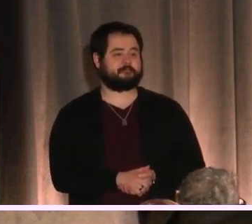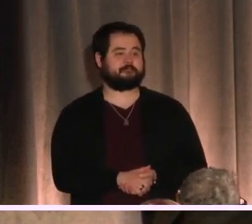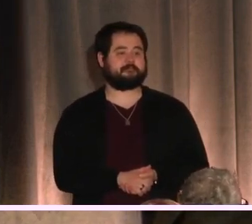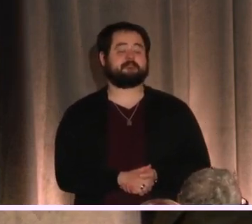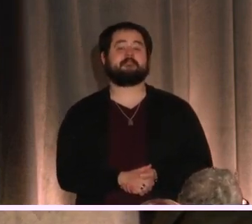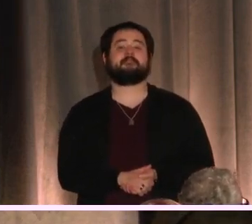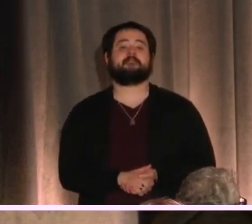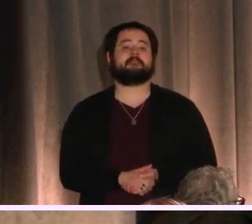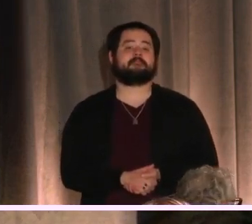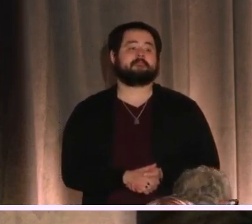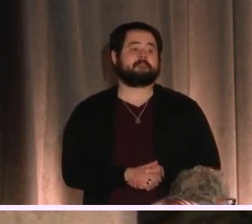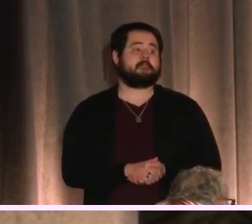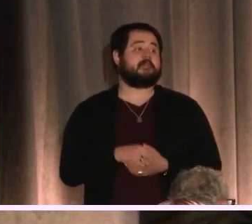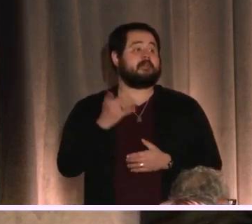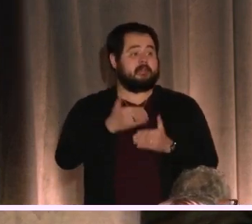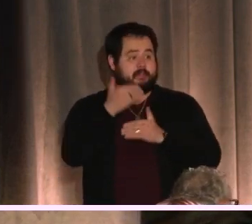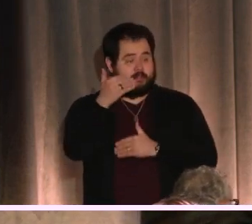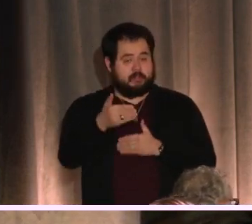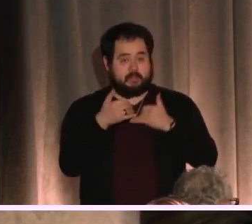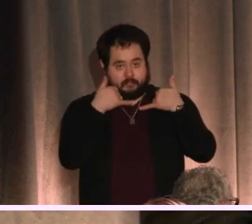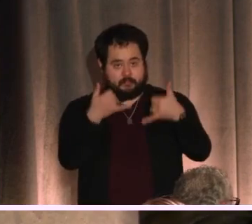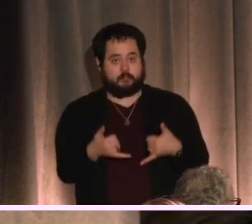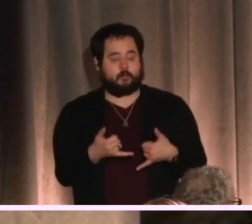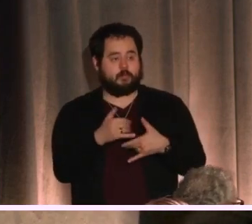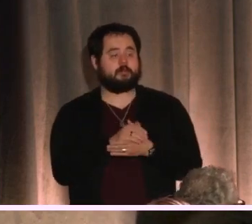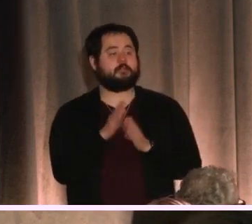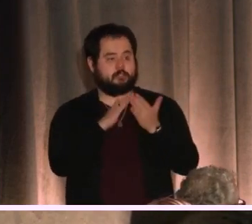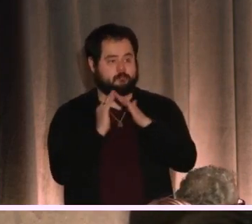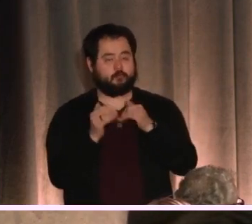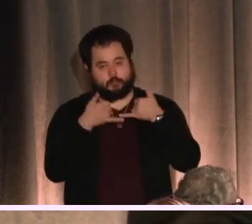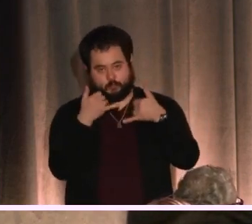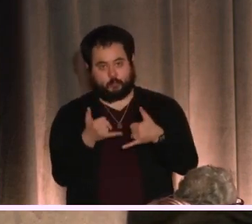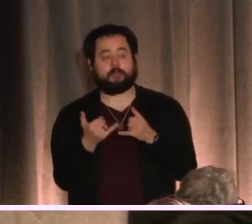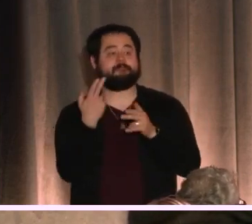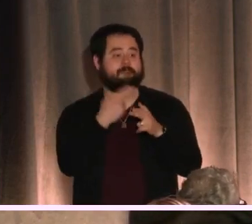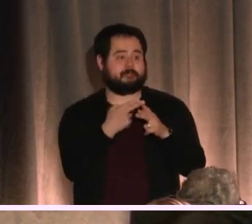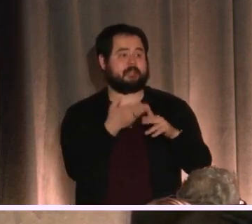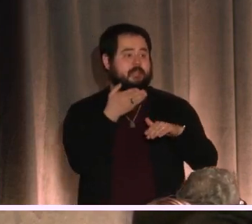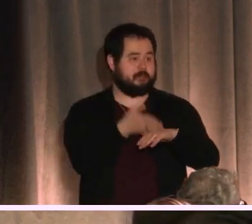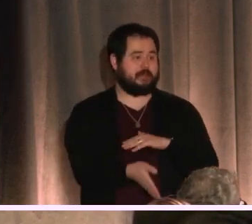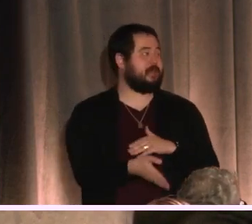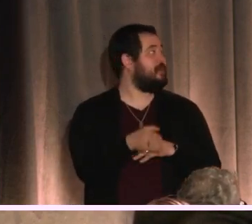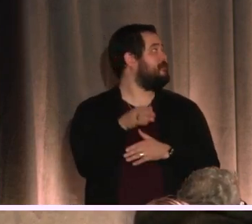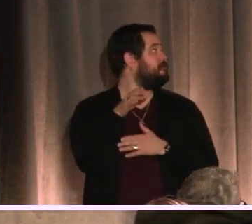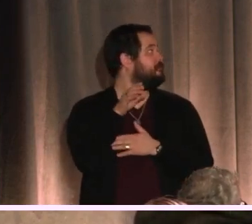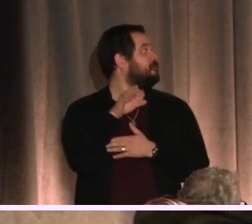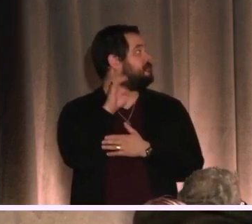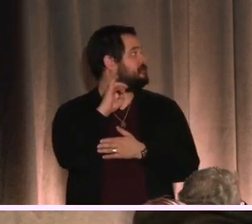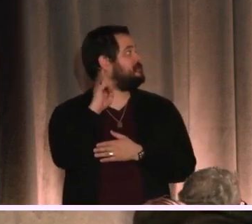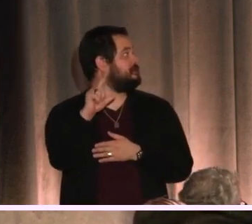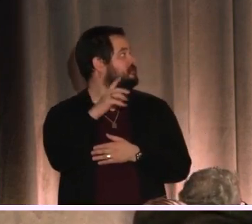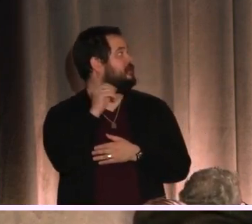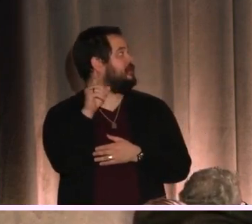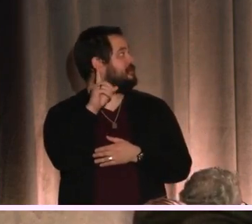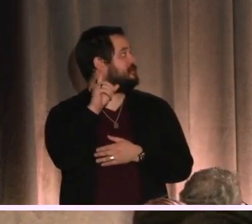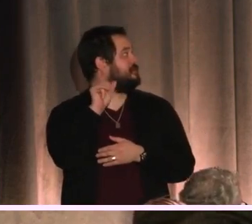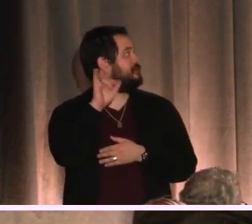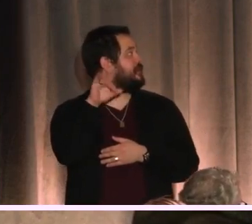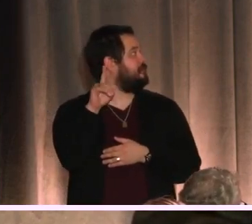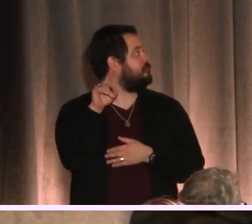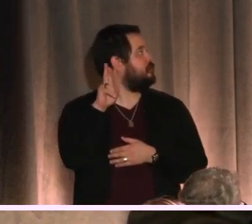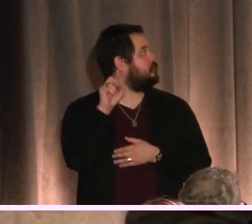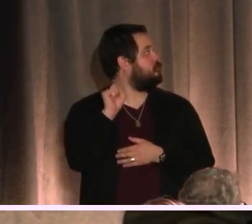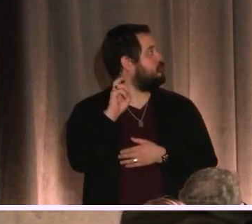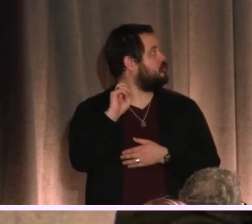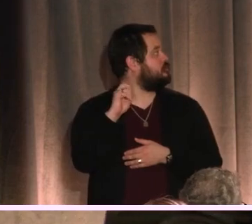The Cecil and David Rosenthal Community Award is named in memory of Cecil and David Rosenthal, who lived their lives as an integral part of their